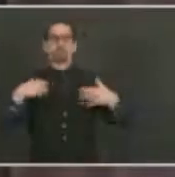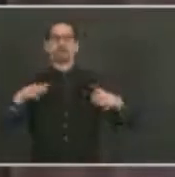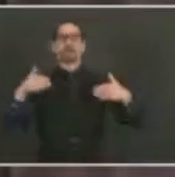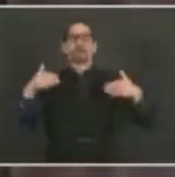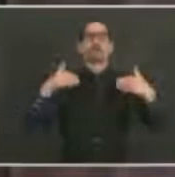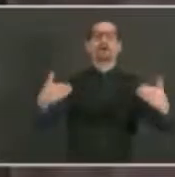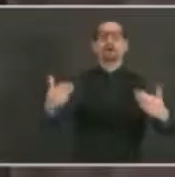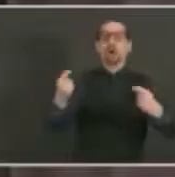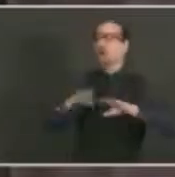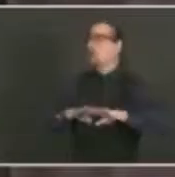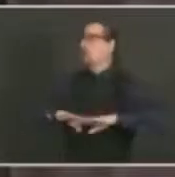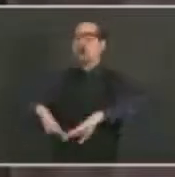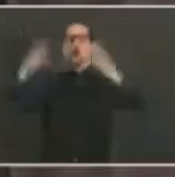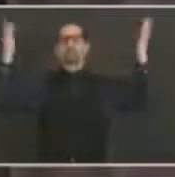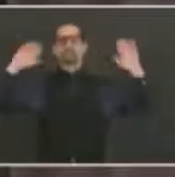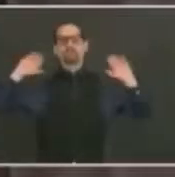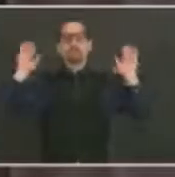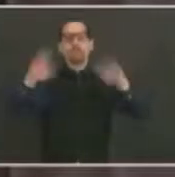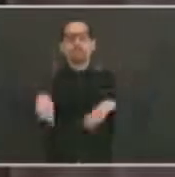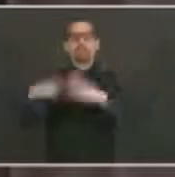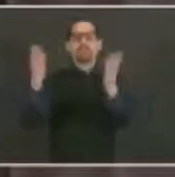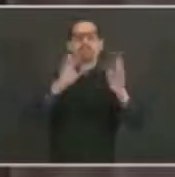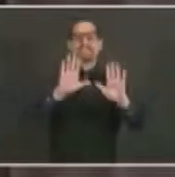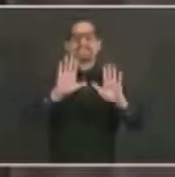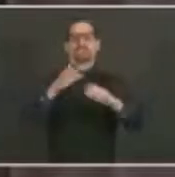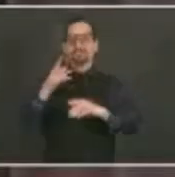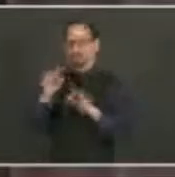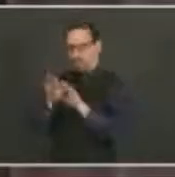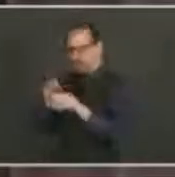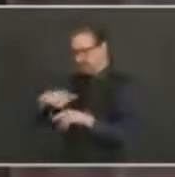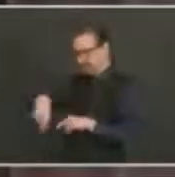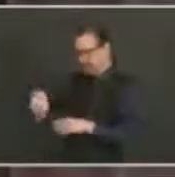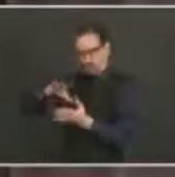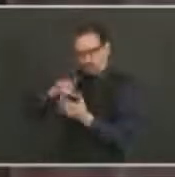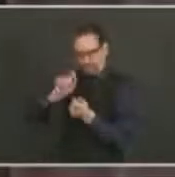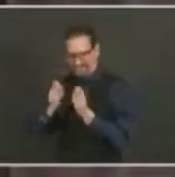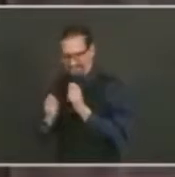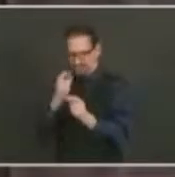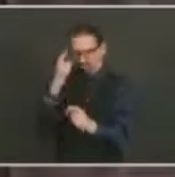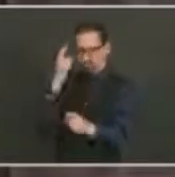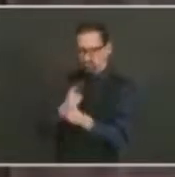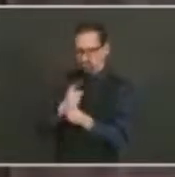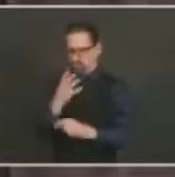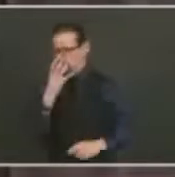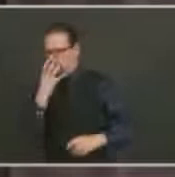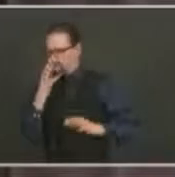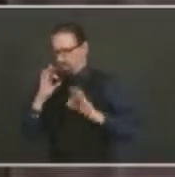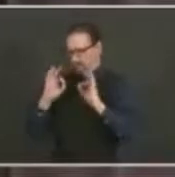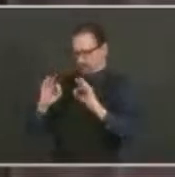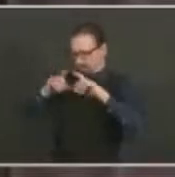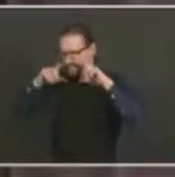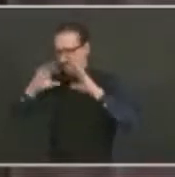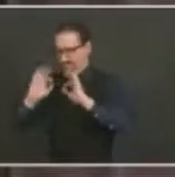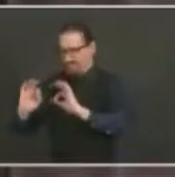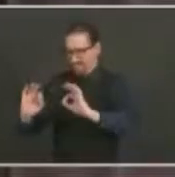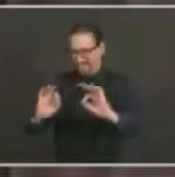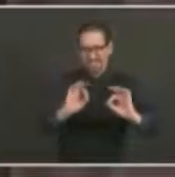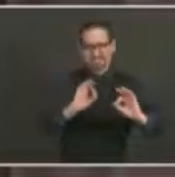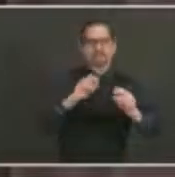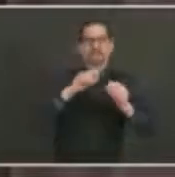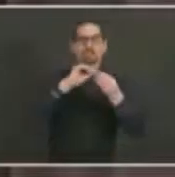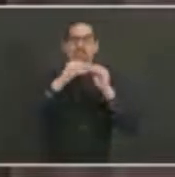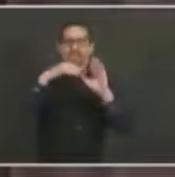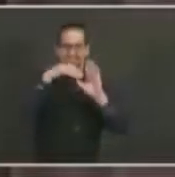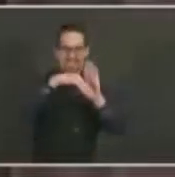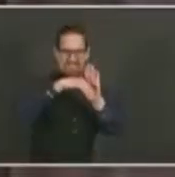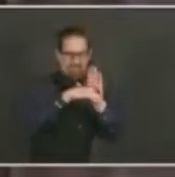variants spreading sooner could increase. So we want to be careful, but also take into account what's needed to